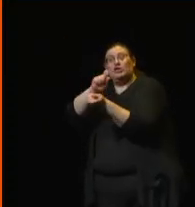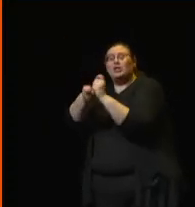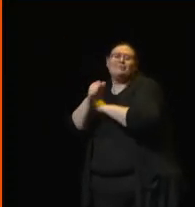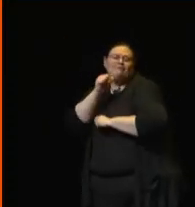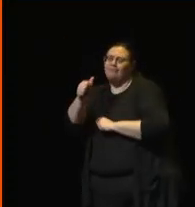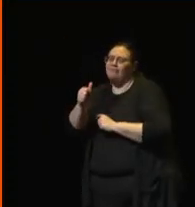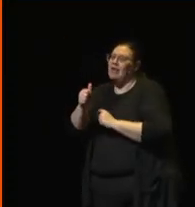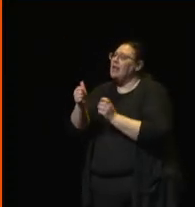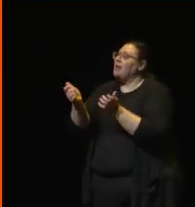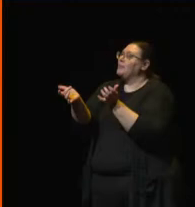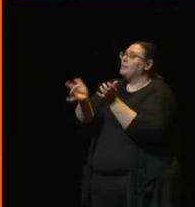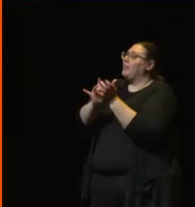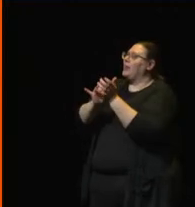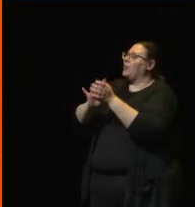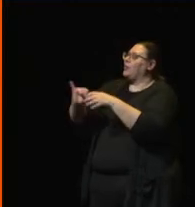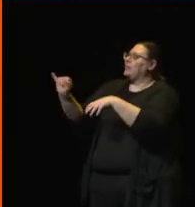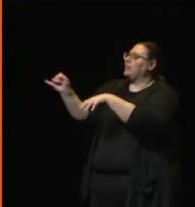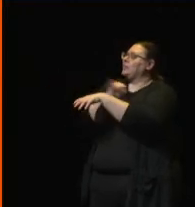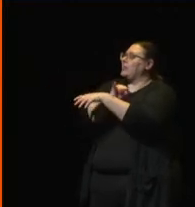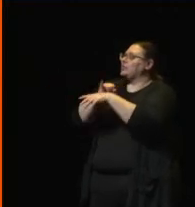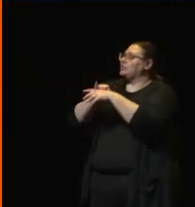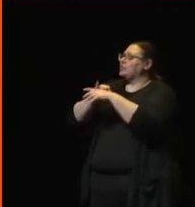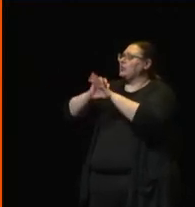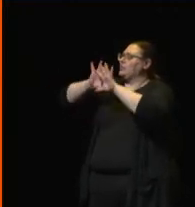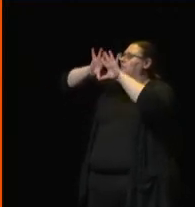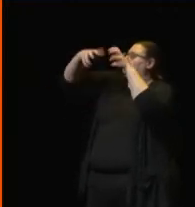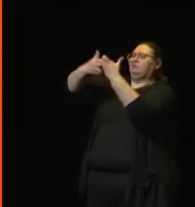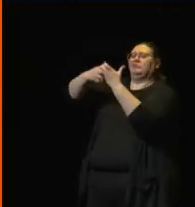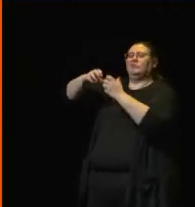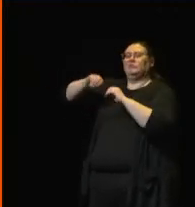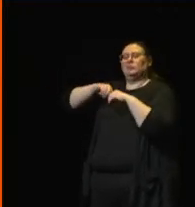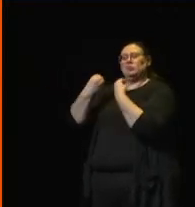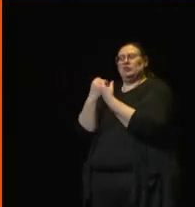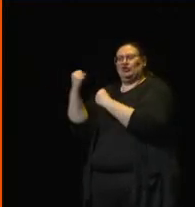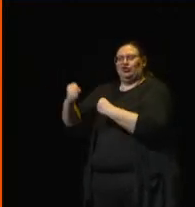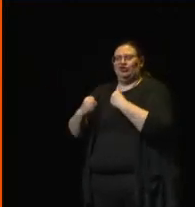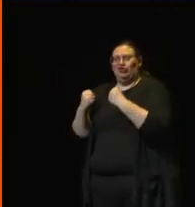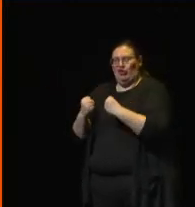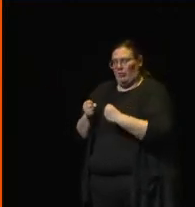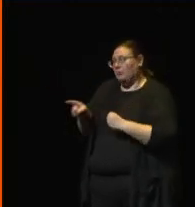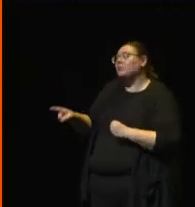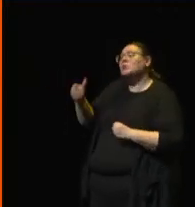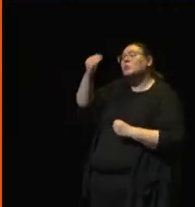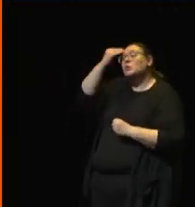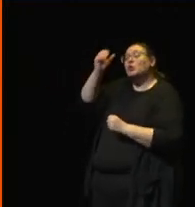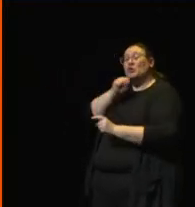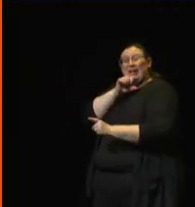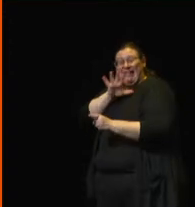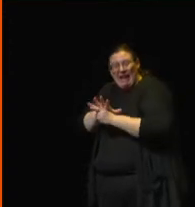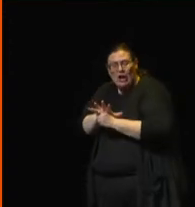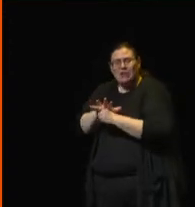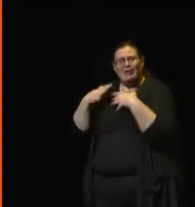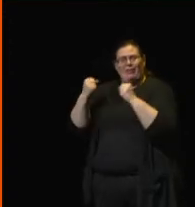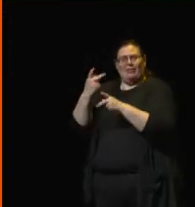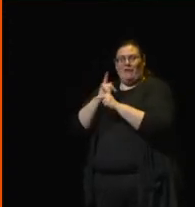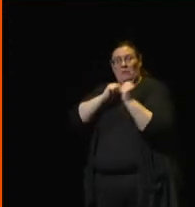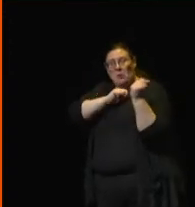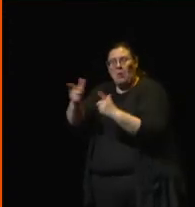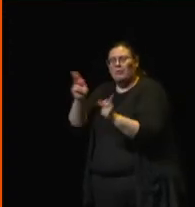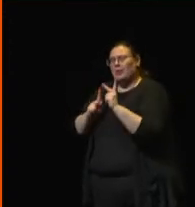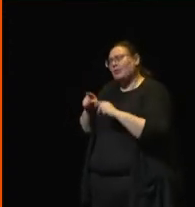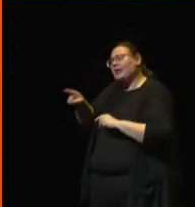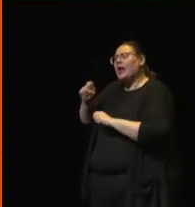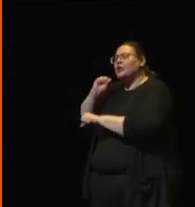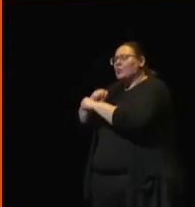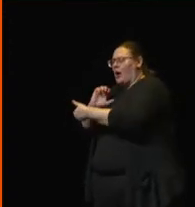industrial complex is exceptionally strong." He knew that in order to guarantee health care for all, he would need to join forces